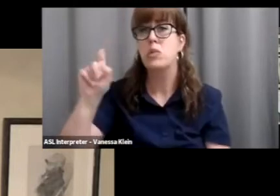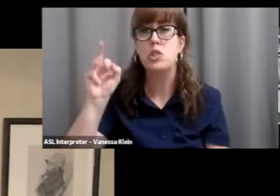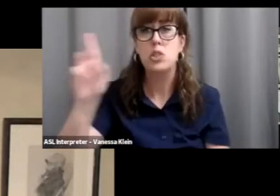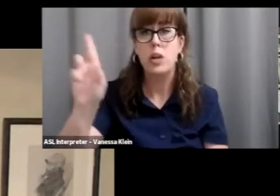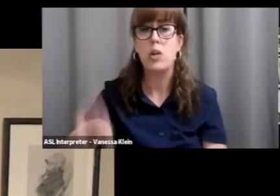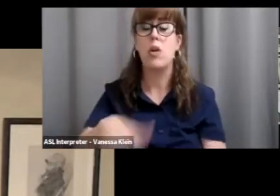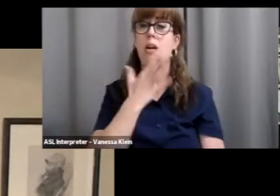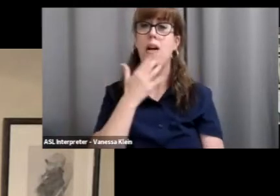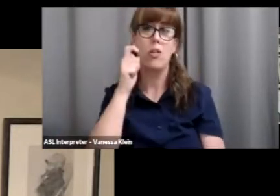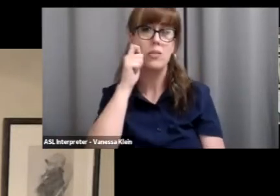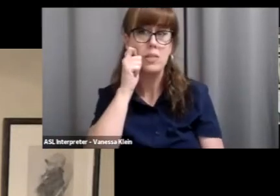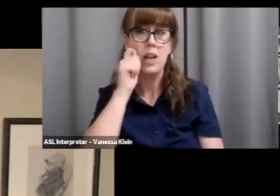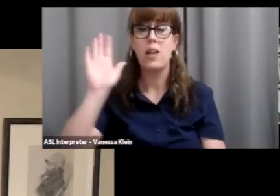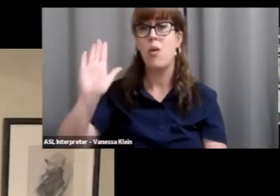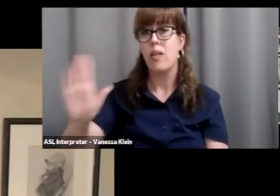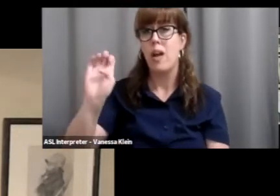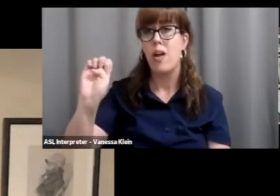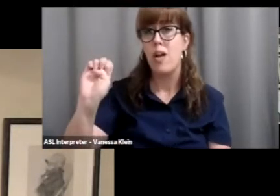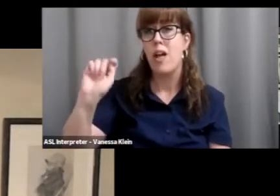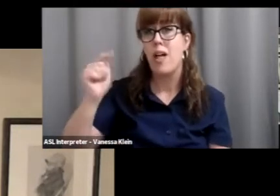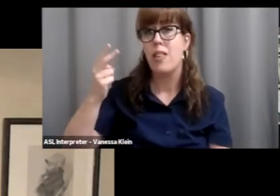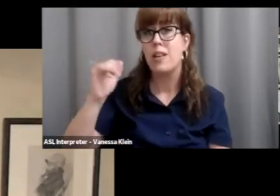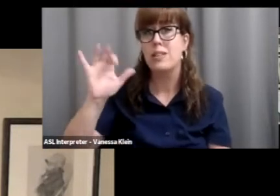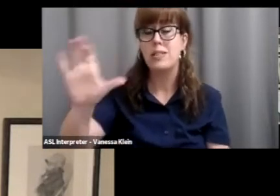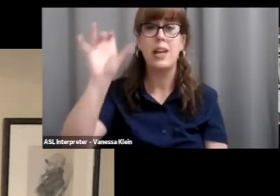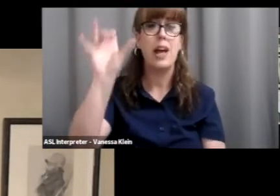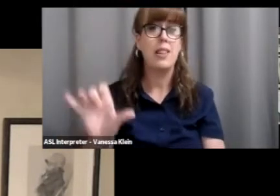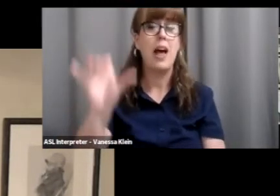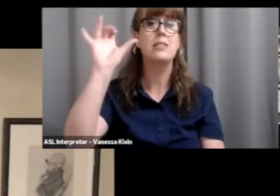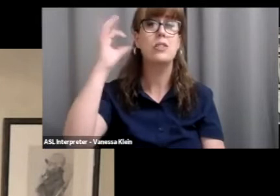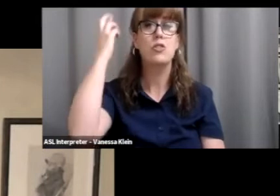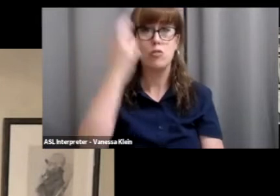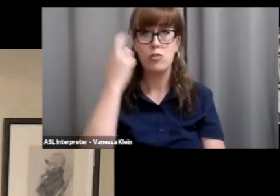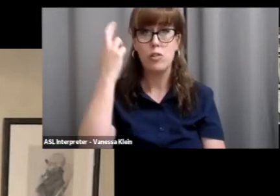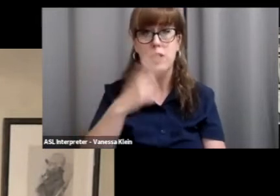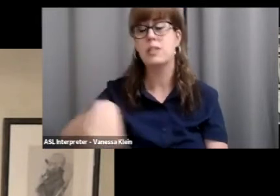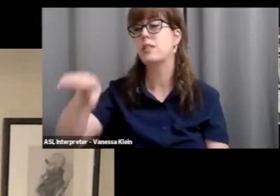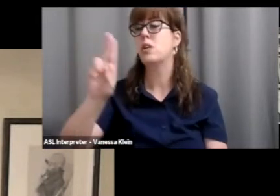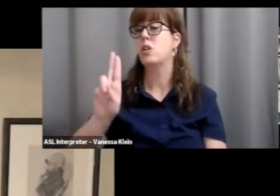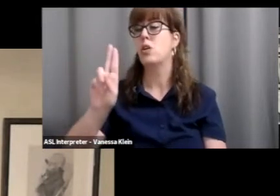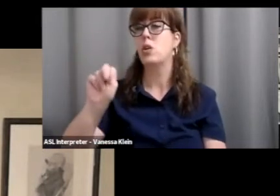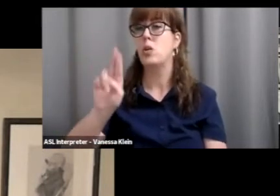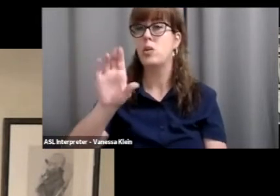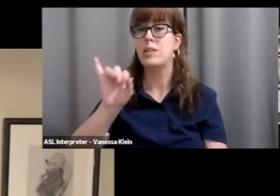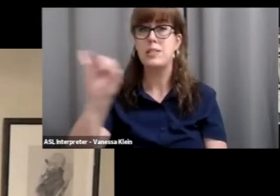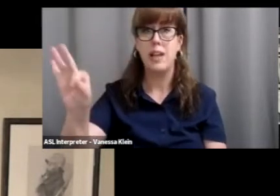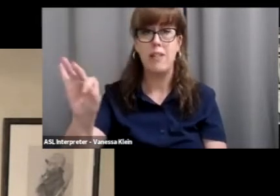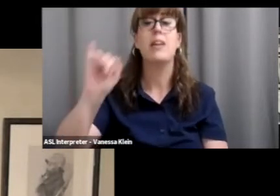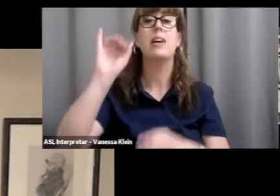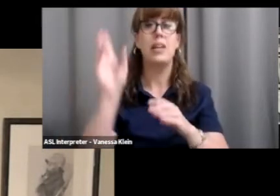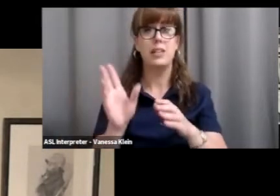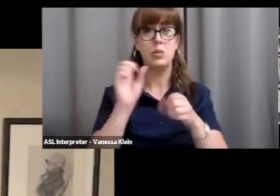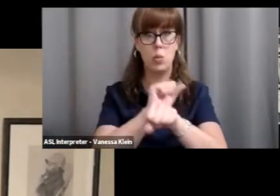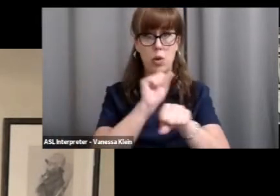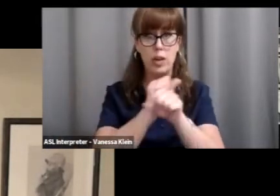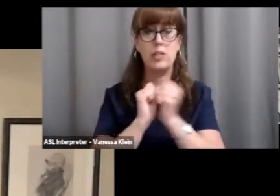their ethnicity. That is why UNICEF is working with a number of private sector partners to develop products